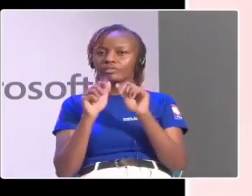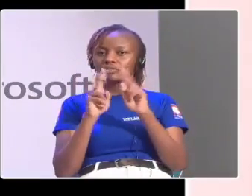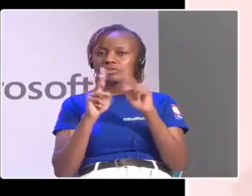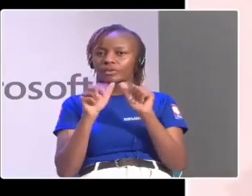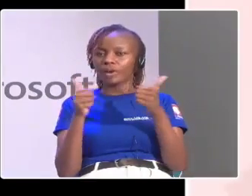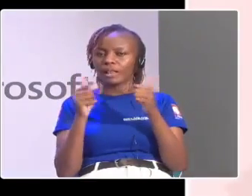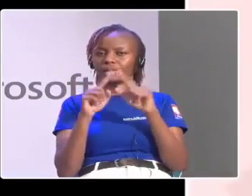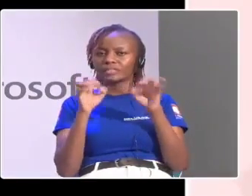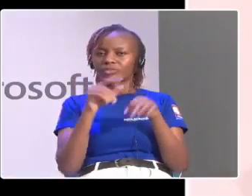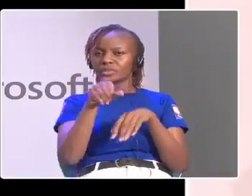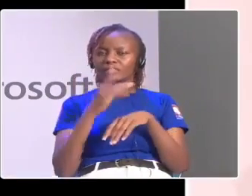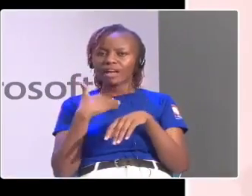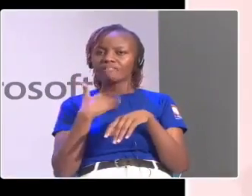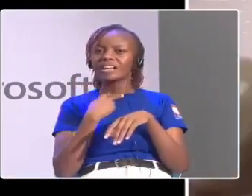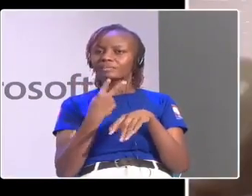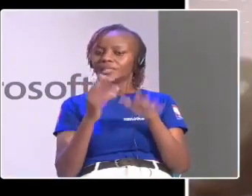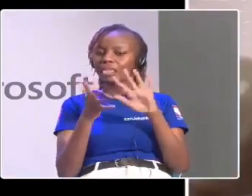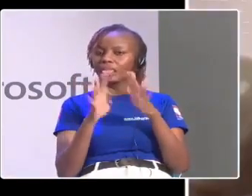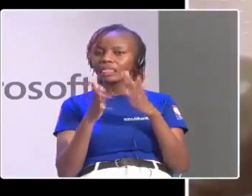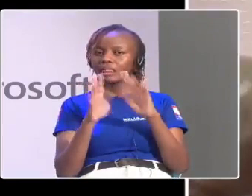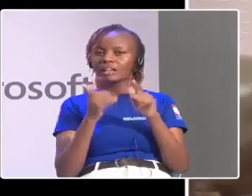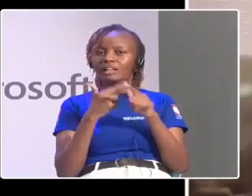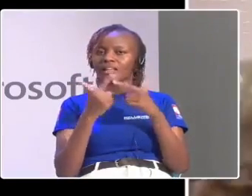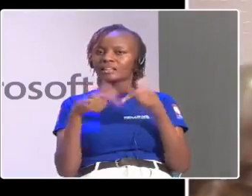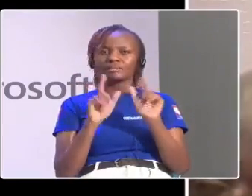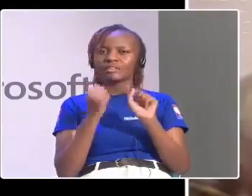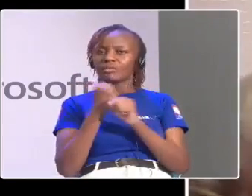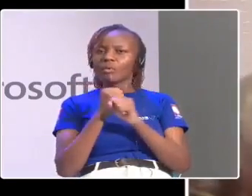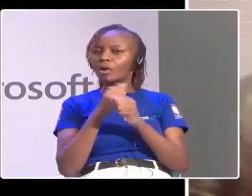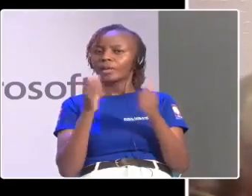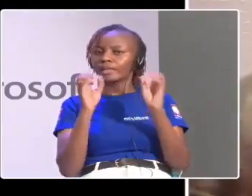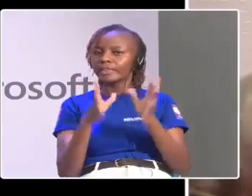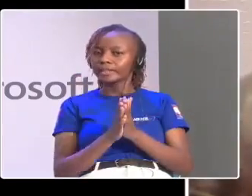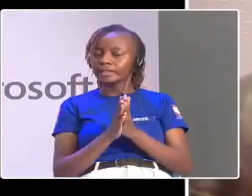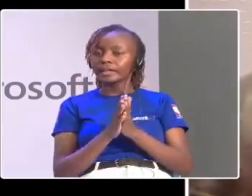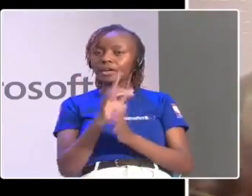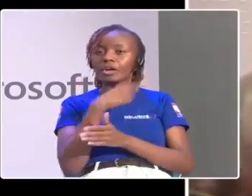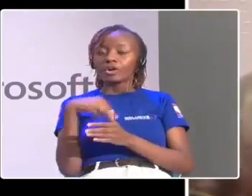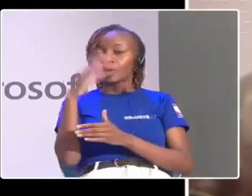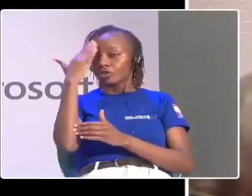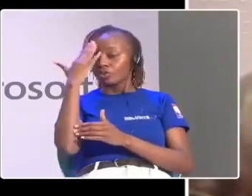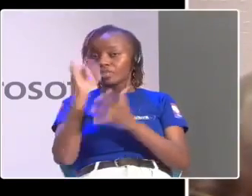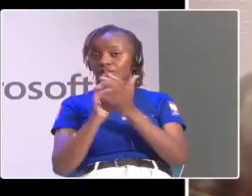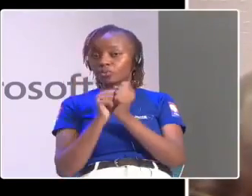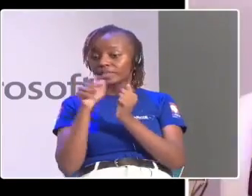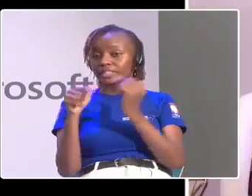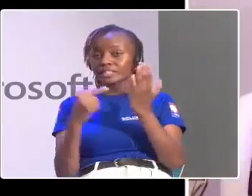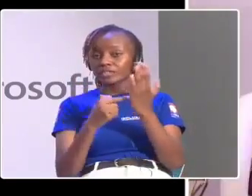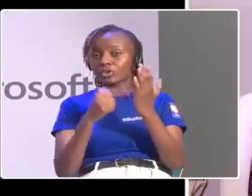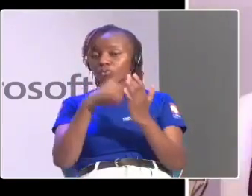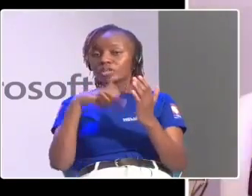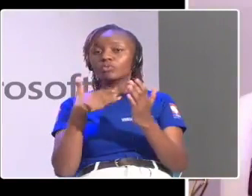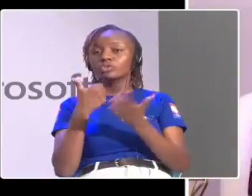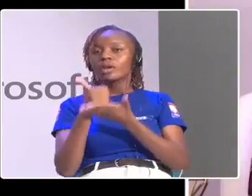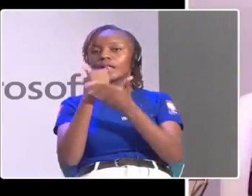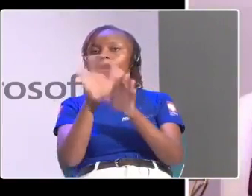a non-typical speech pattern, for whatever reason, they don't work as well. So we realized with this technology, we wanted to help everyone,